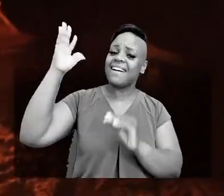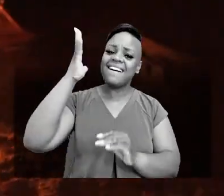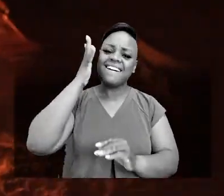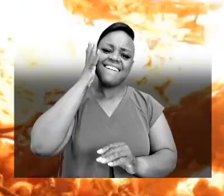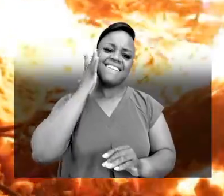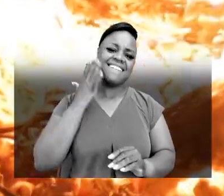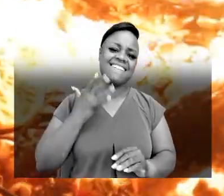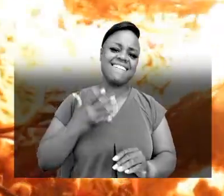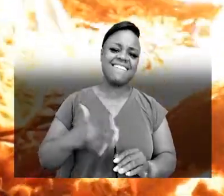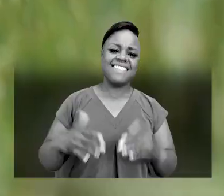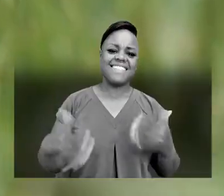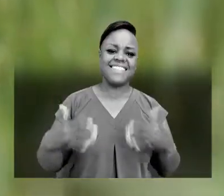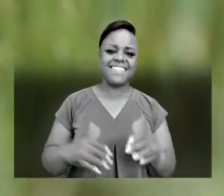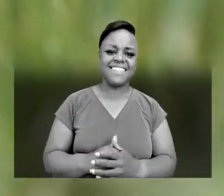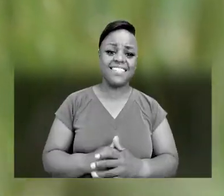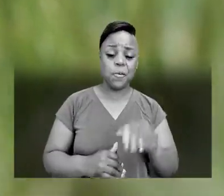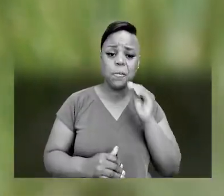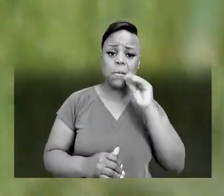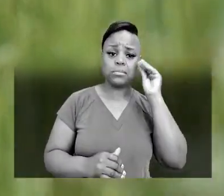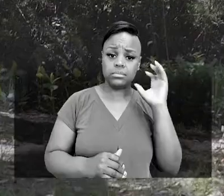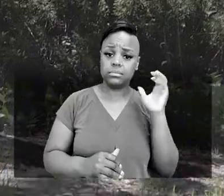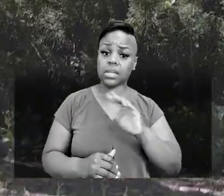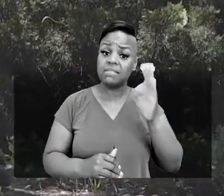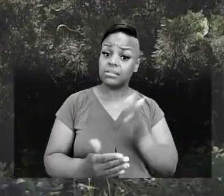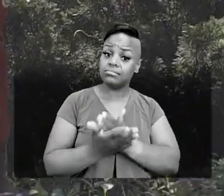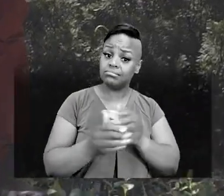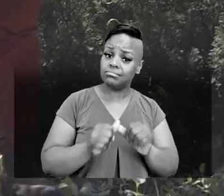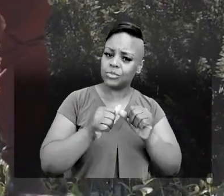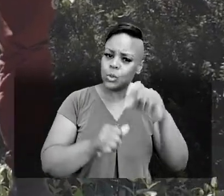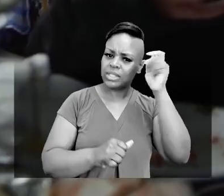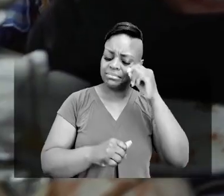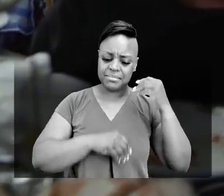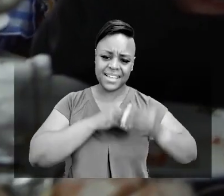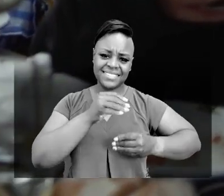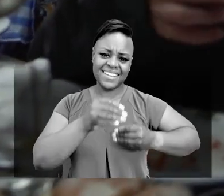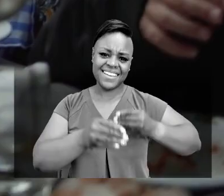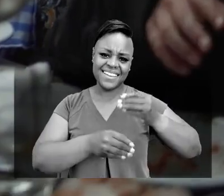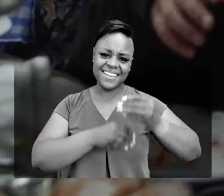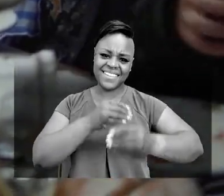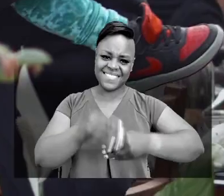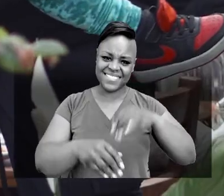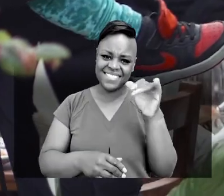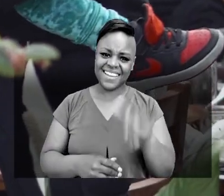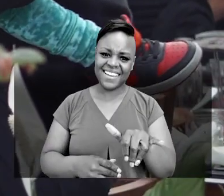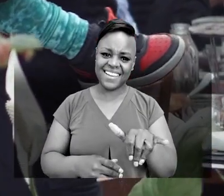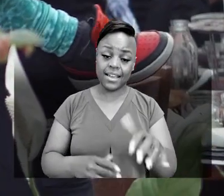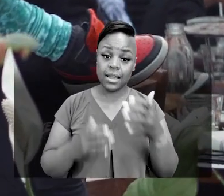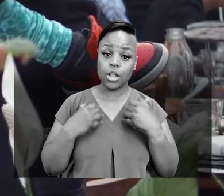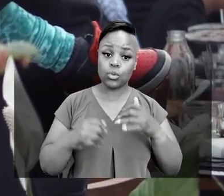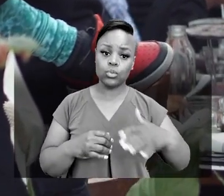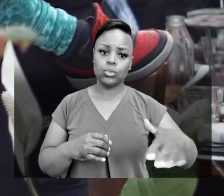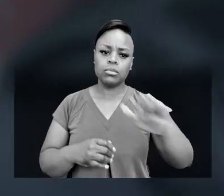good fire. Kissed by the sun. This is a home for returnings and never endings, where wisdom is